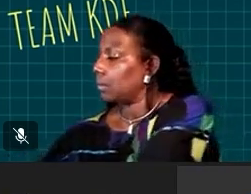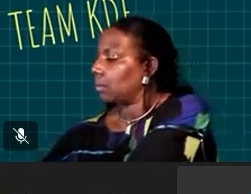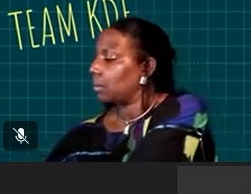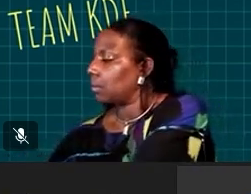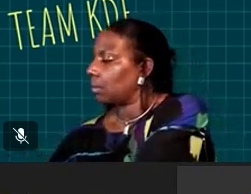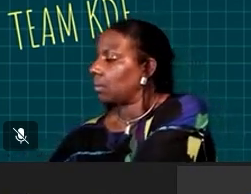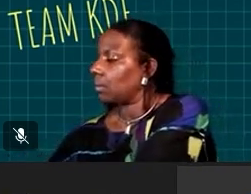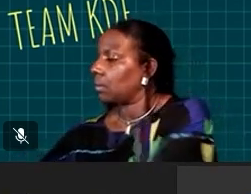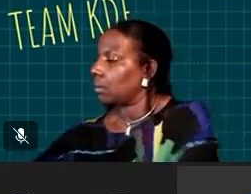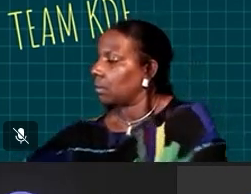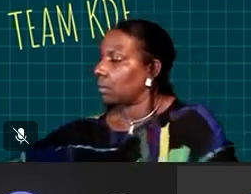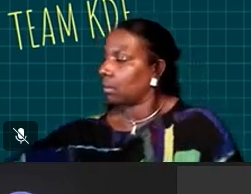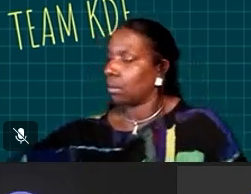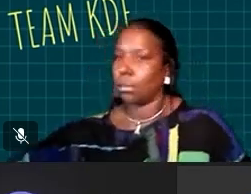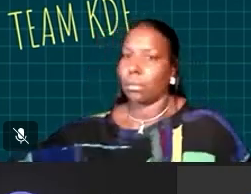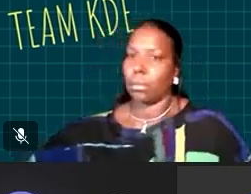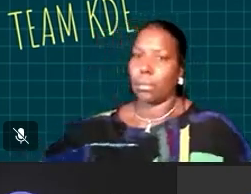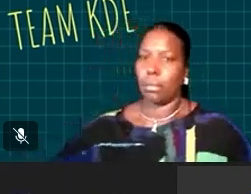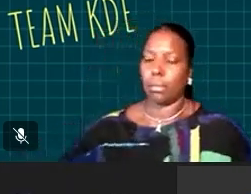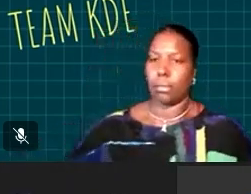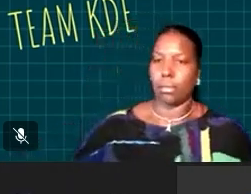what this looks like if